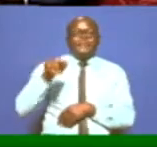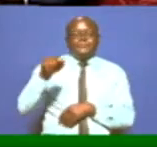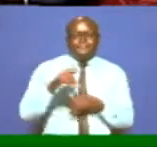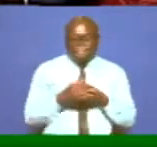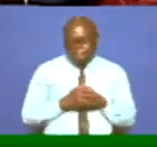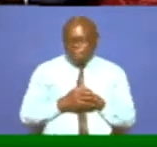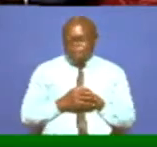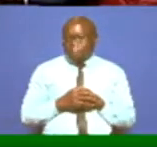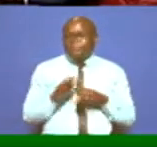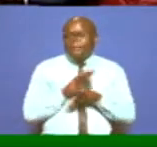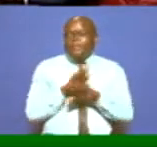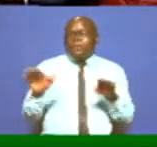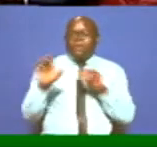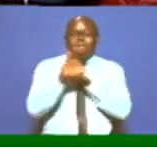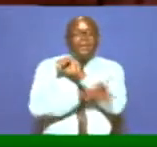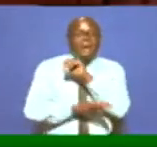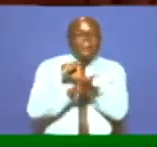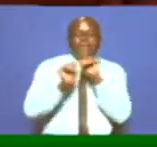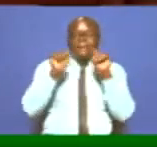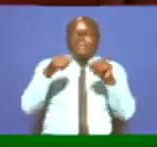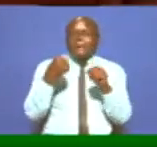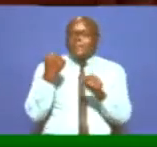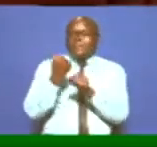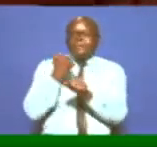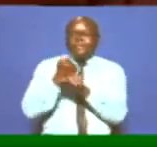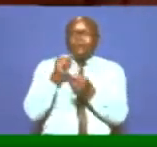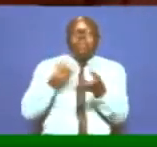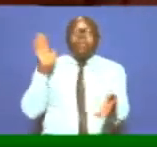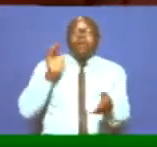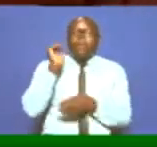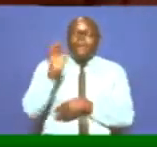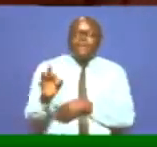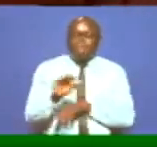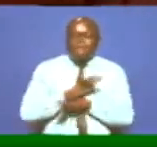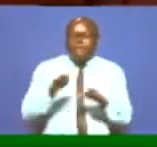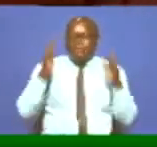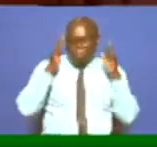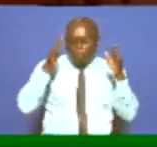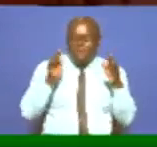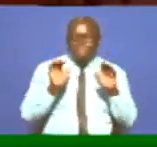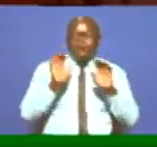Hakuna taifa lolote ambalo linaweza kupiga hatua isipozingatia ukulima.